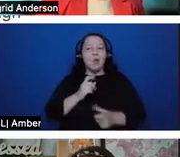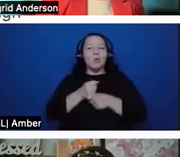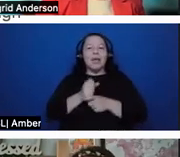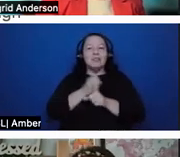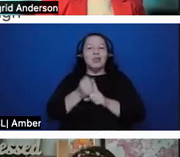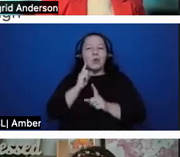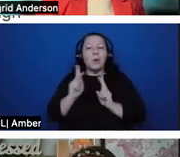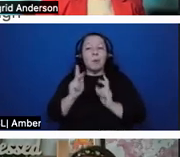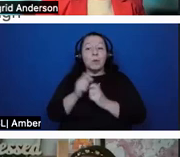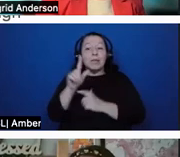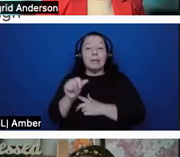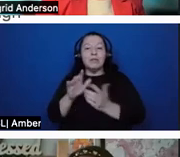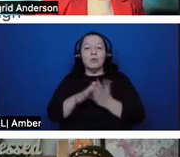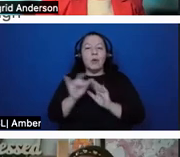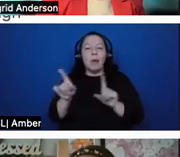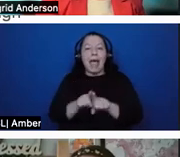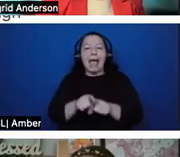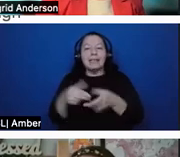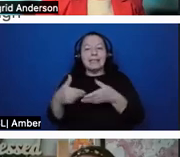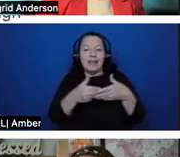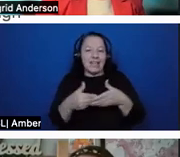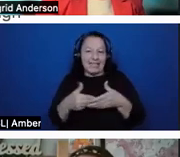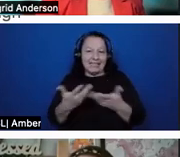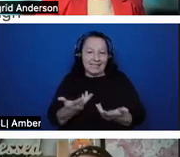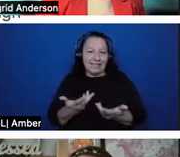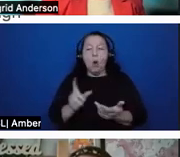we able to really recognize that